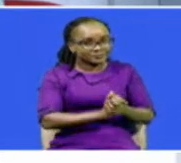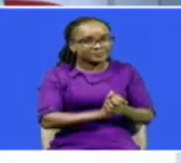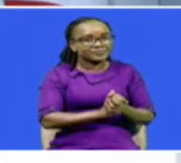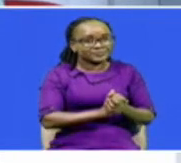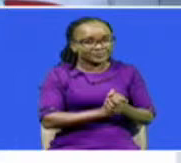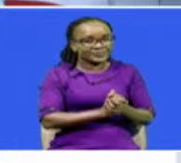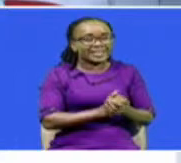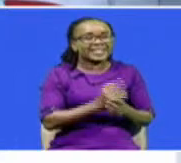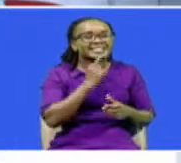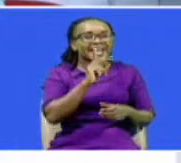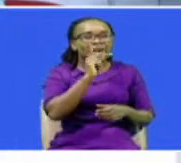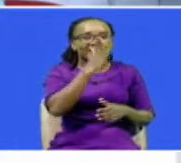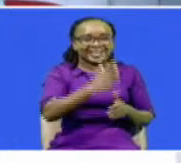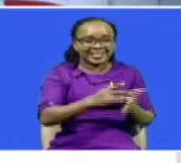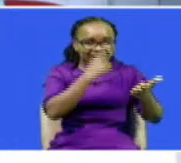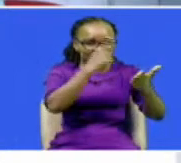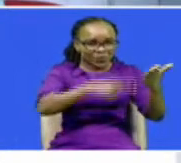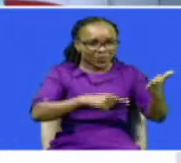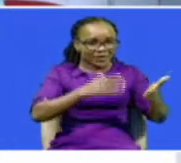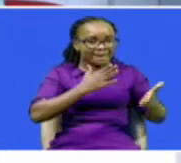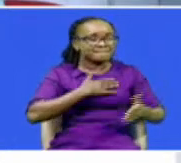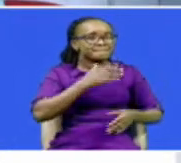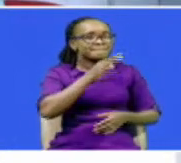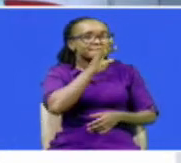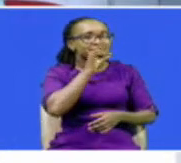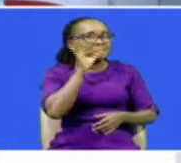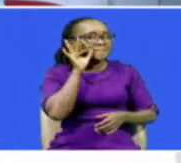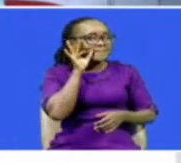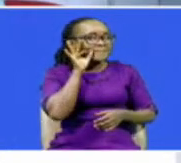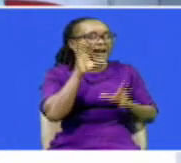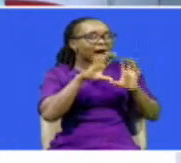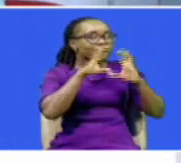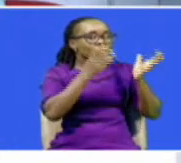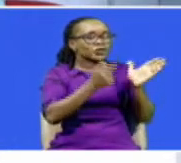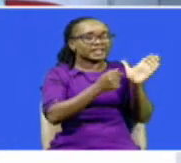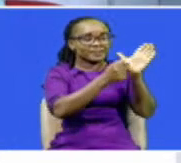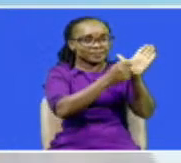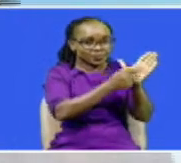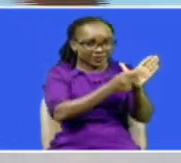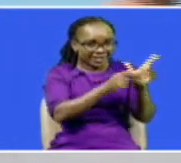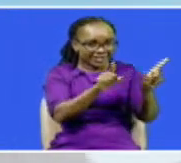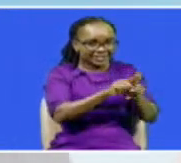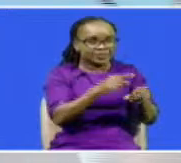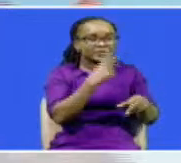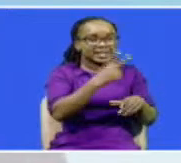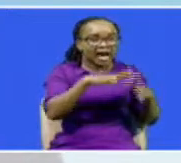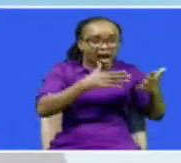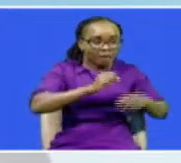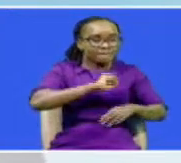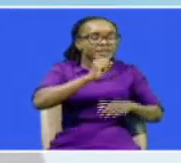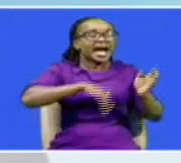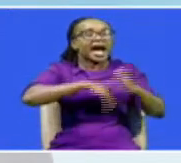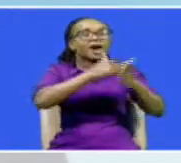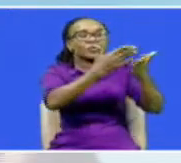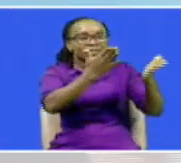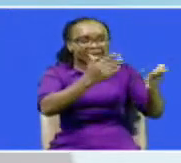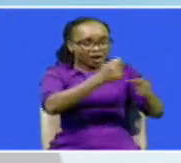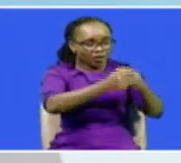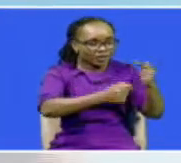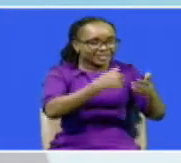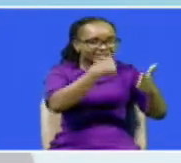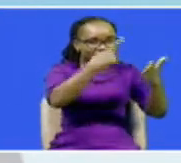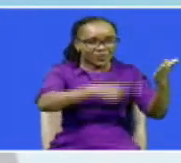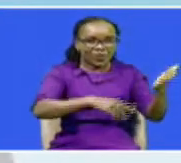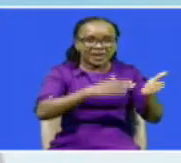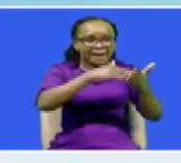can tell Kenyans is that my boss has something we call global exposure. And he has seen how politics out there runs. He has seen that